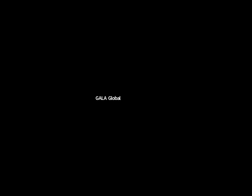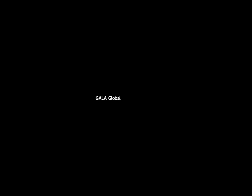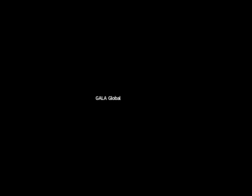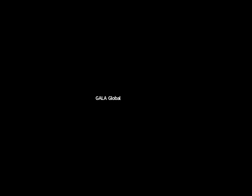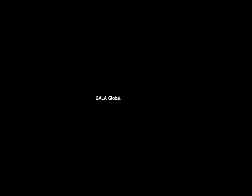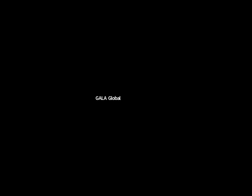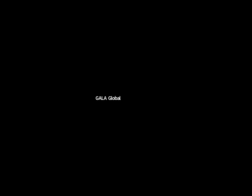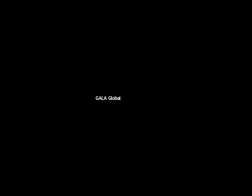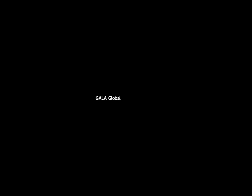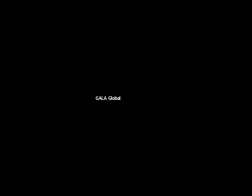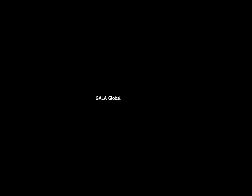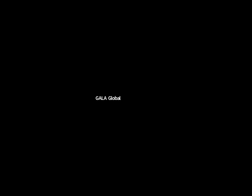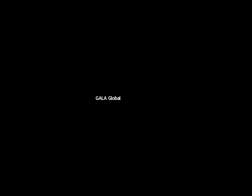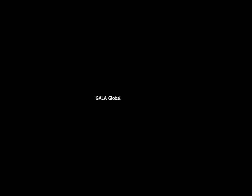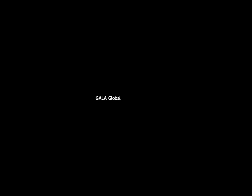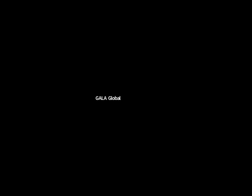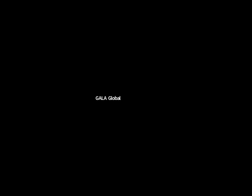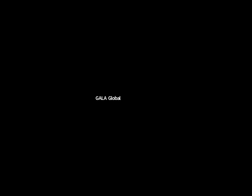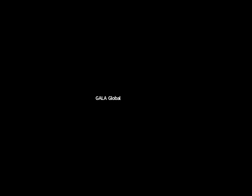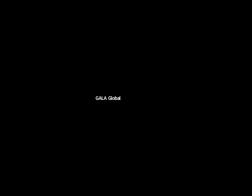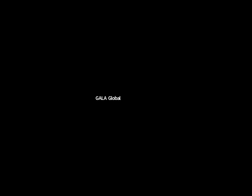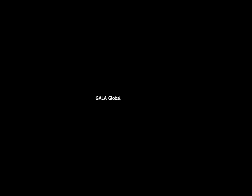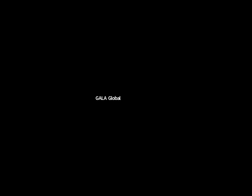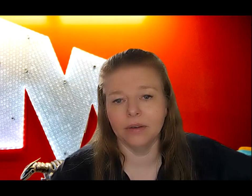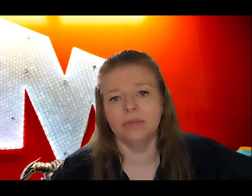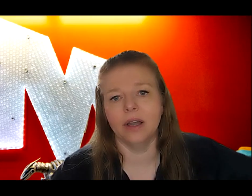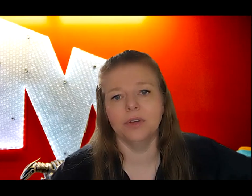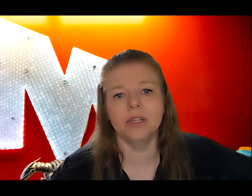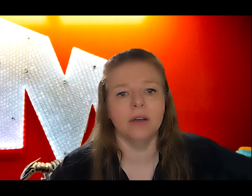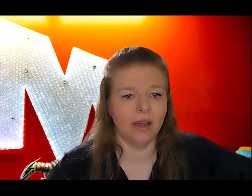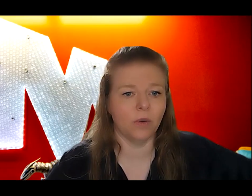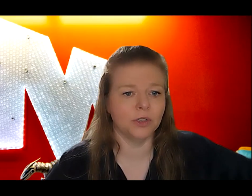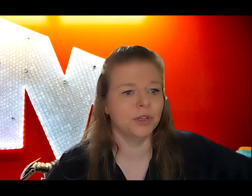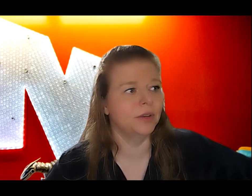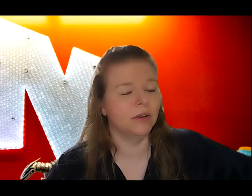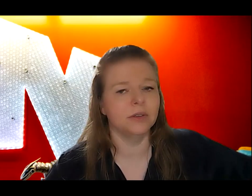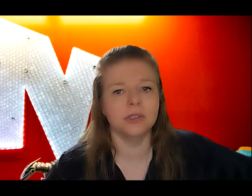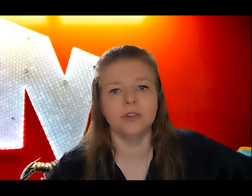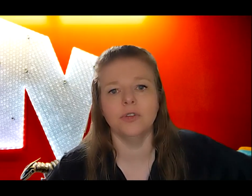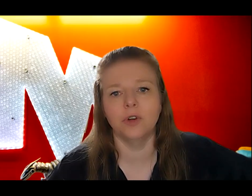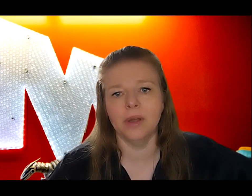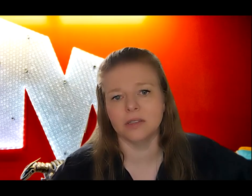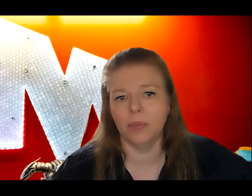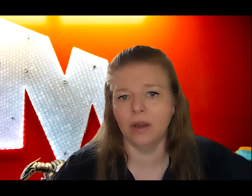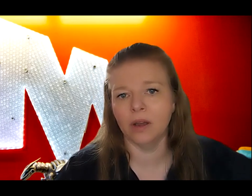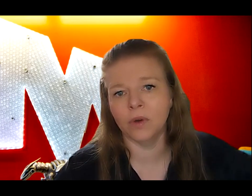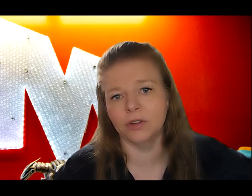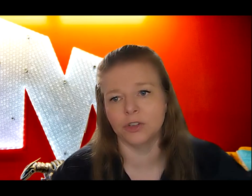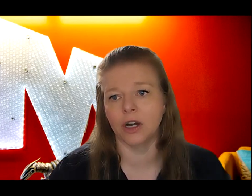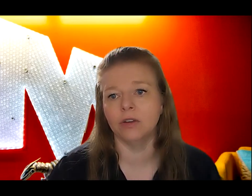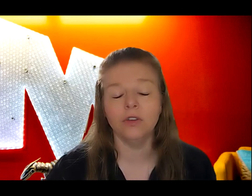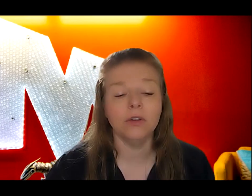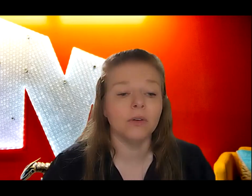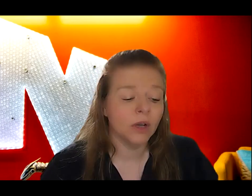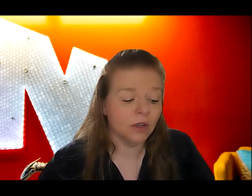Yes. Sure. Um, I, I, I really love that question. There's different formats depending on what